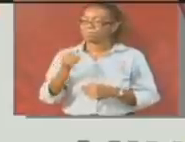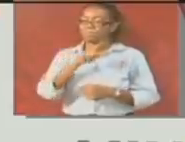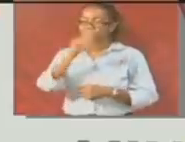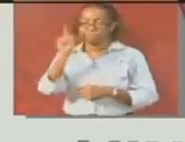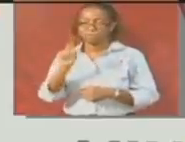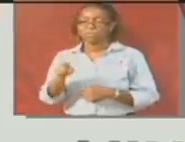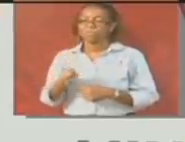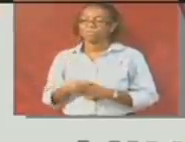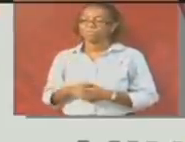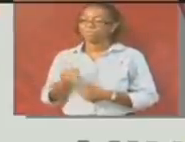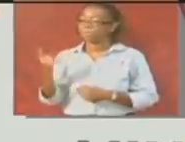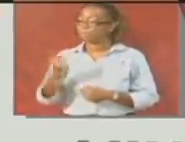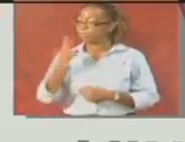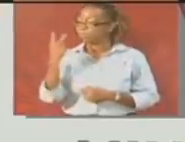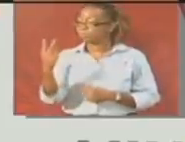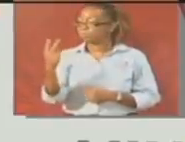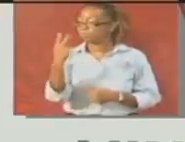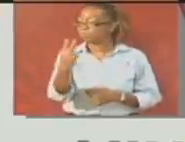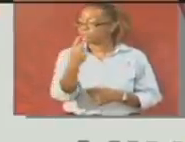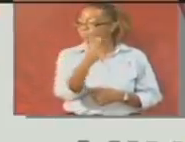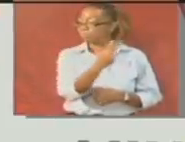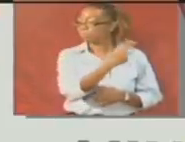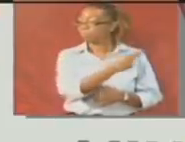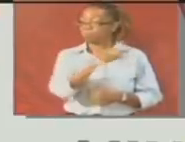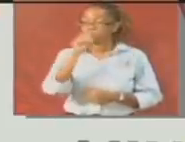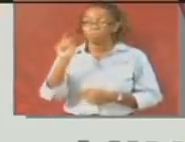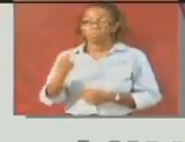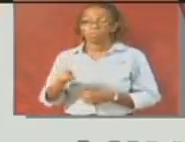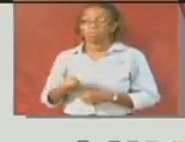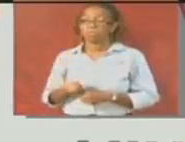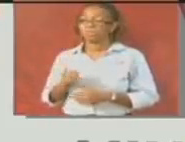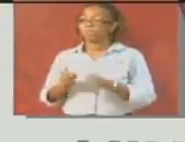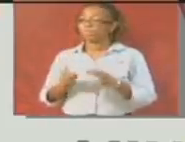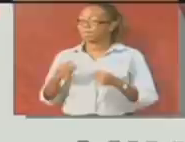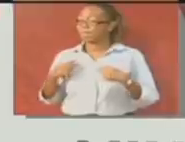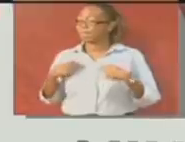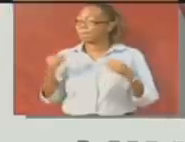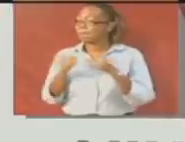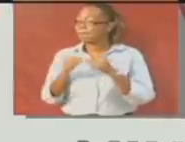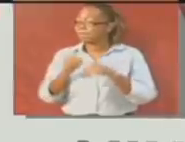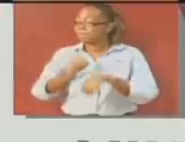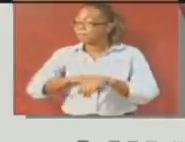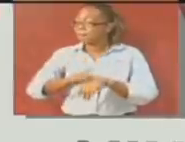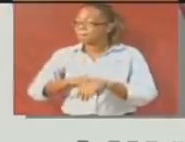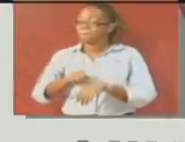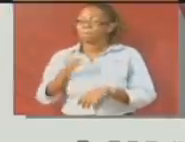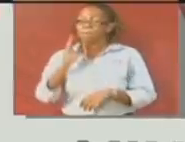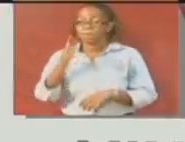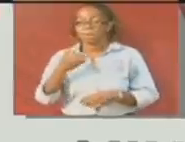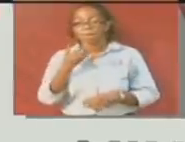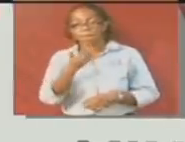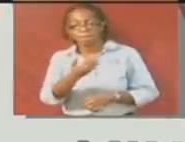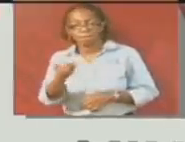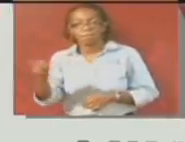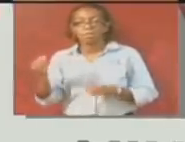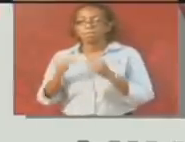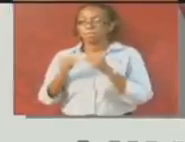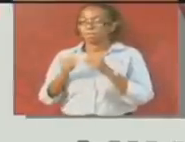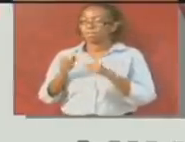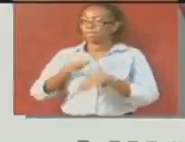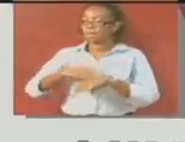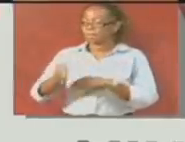than 2 brief questions at this time. If we do have time, we will take additional questions from